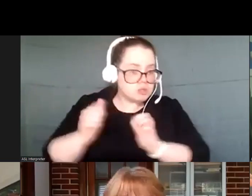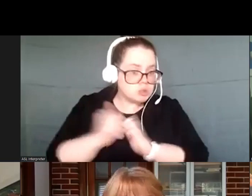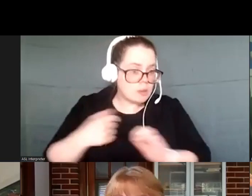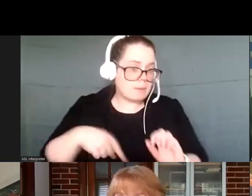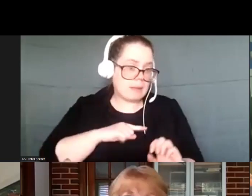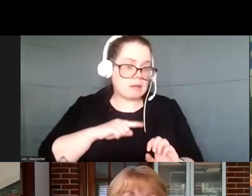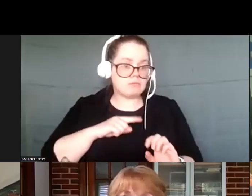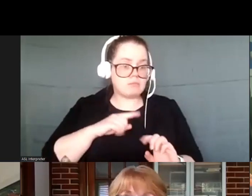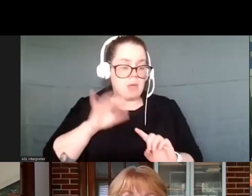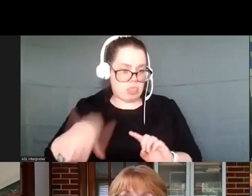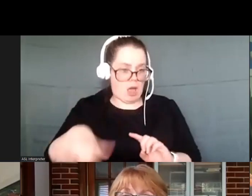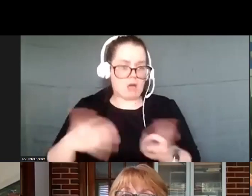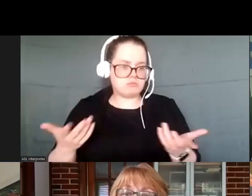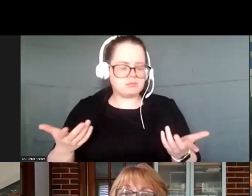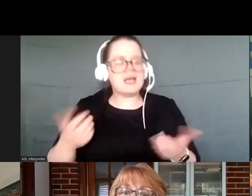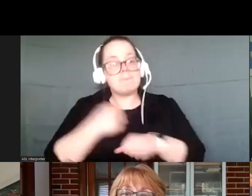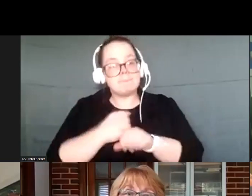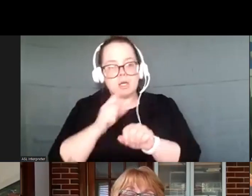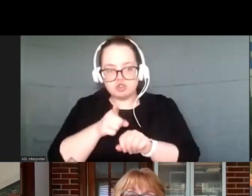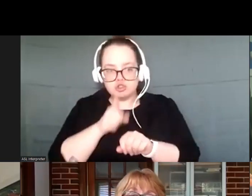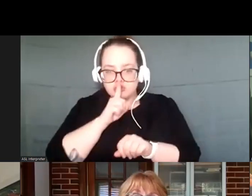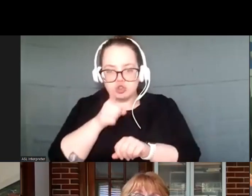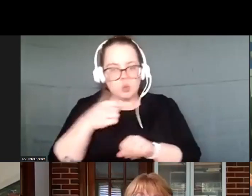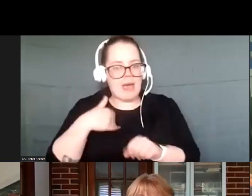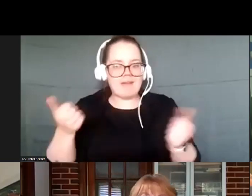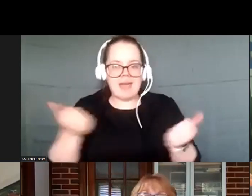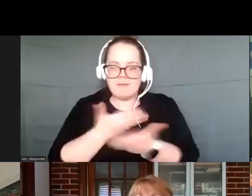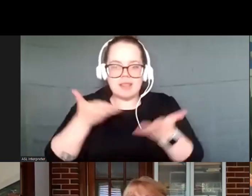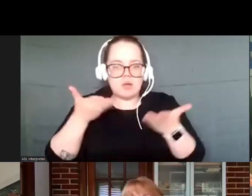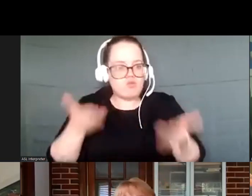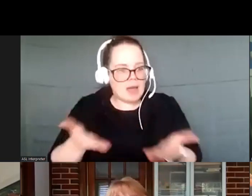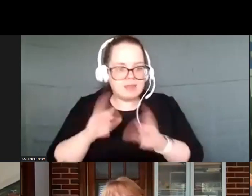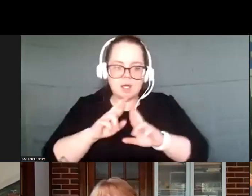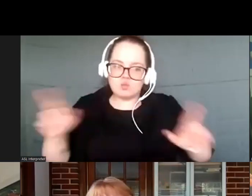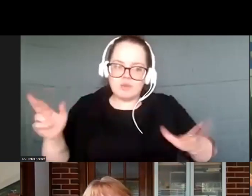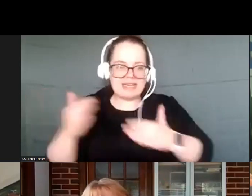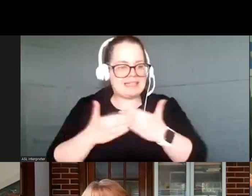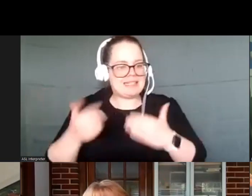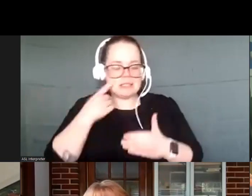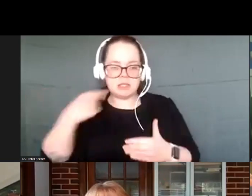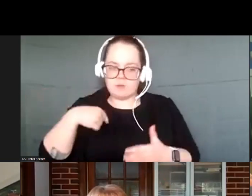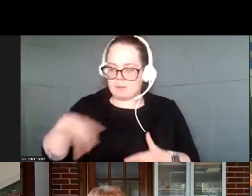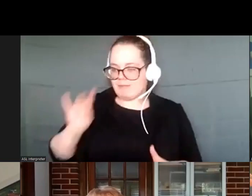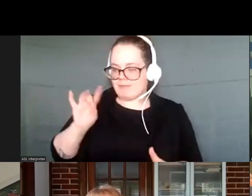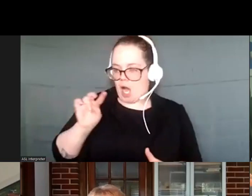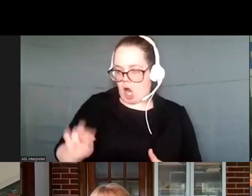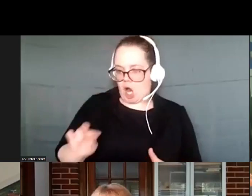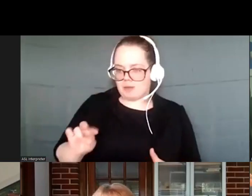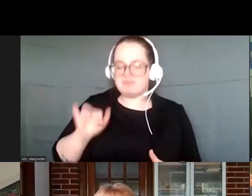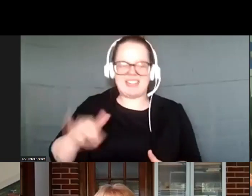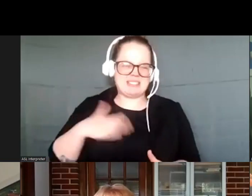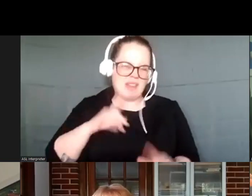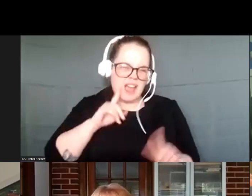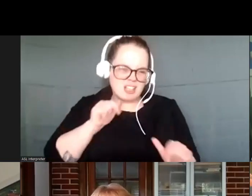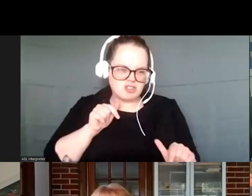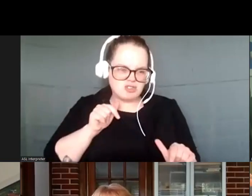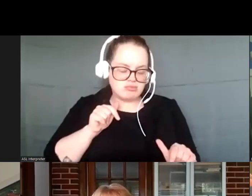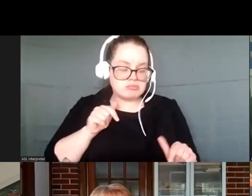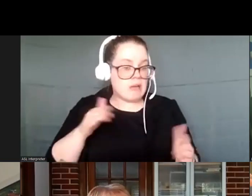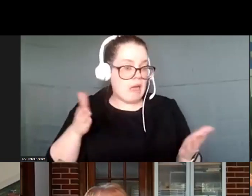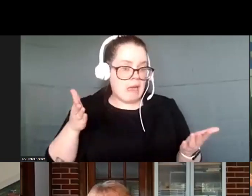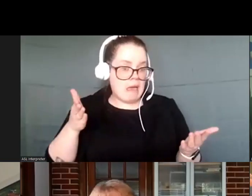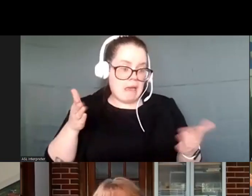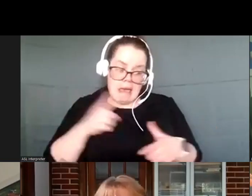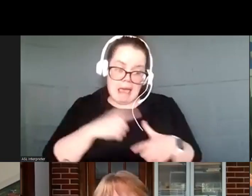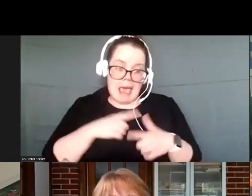make sure that all your stuff is right there and easy for me to find. That would be my answer. And then be prepared for